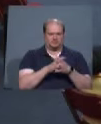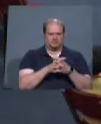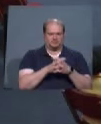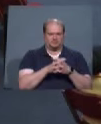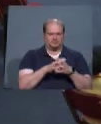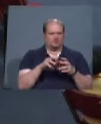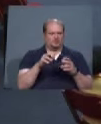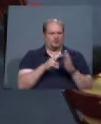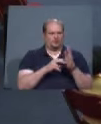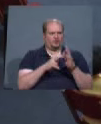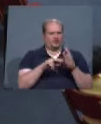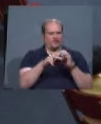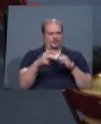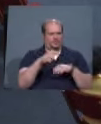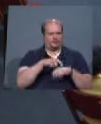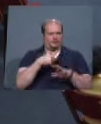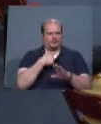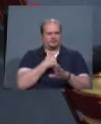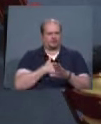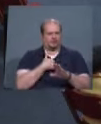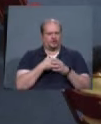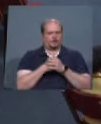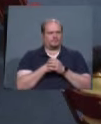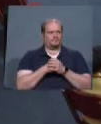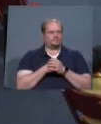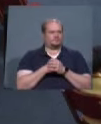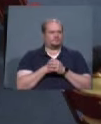third time. Oh, I'm sorry.